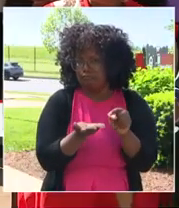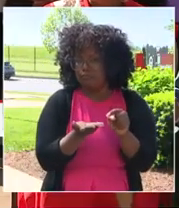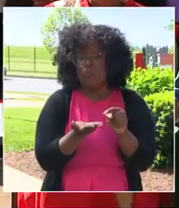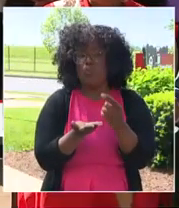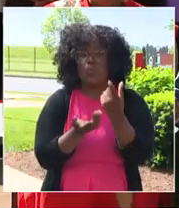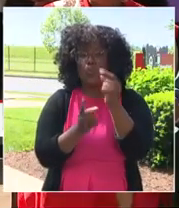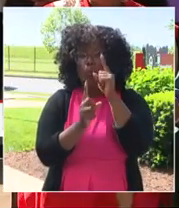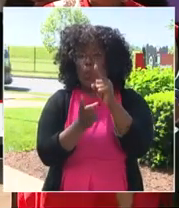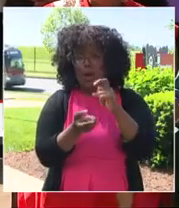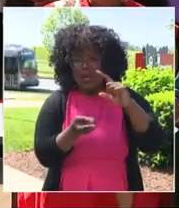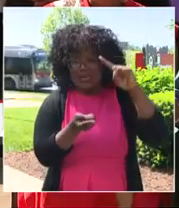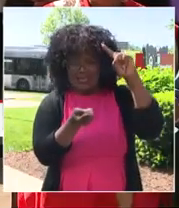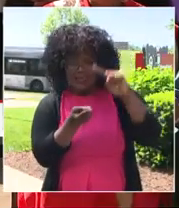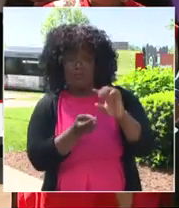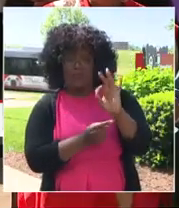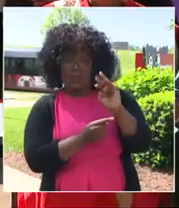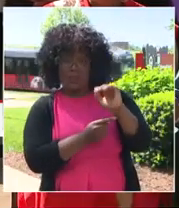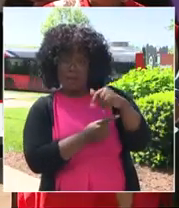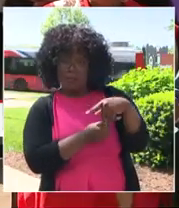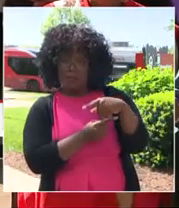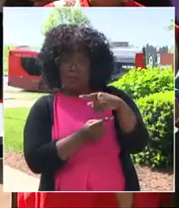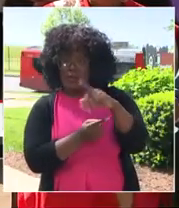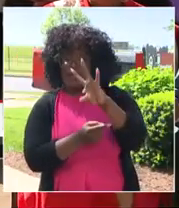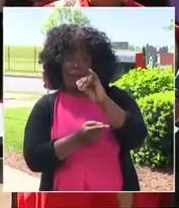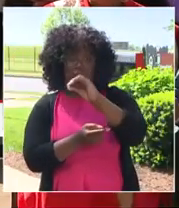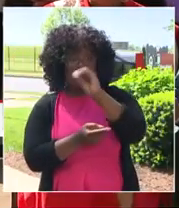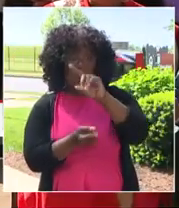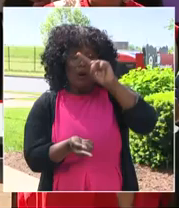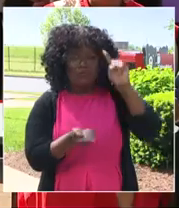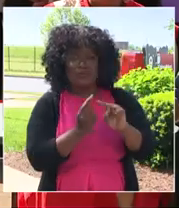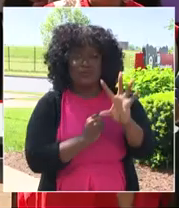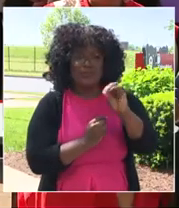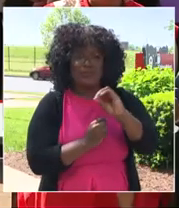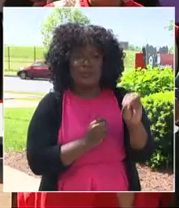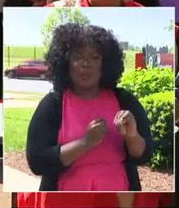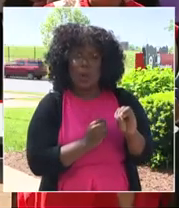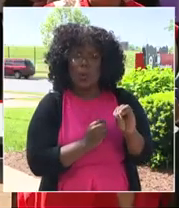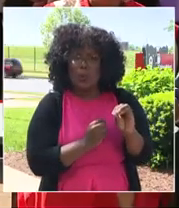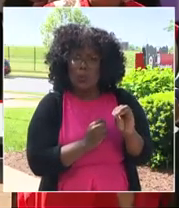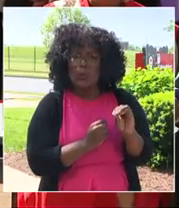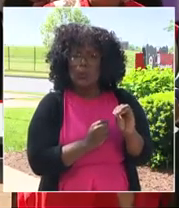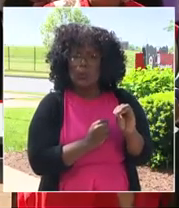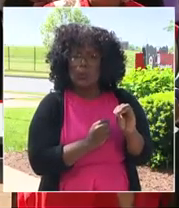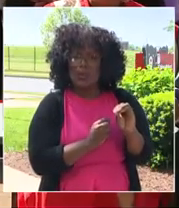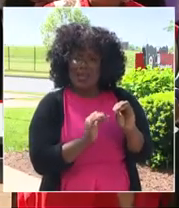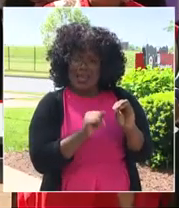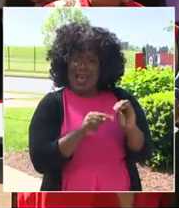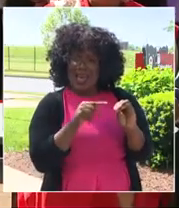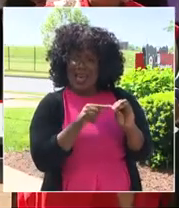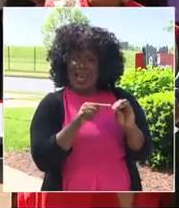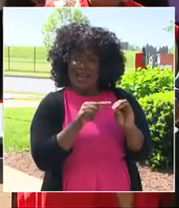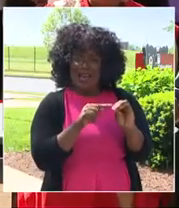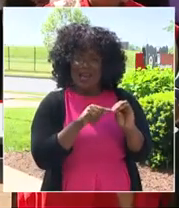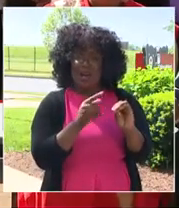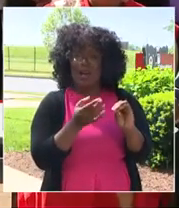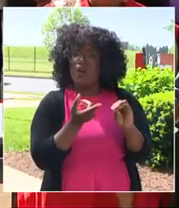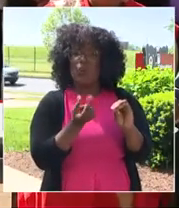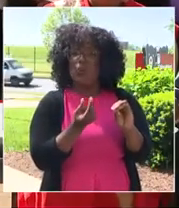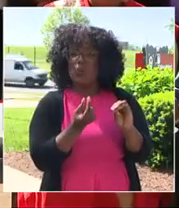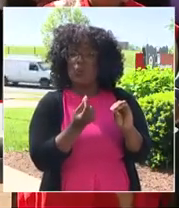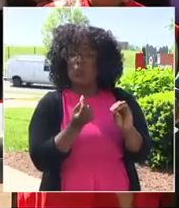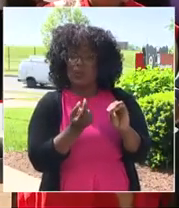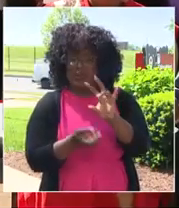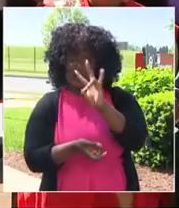from 70% to 50%. So instead of the 70-30 match, it